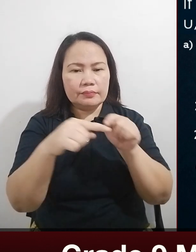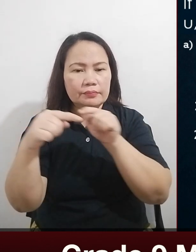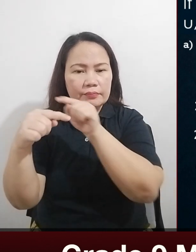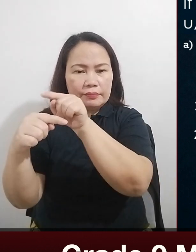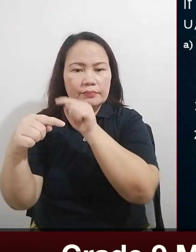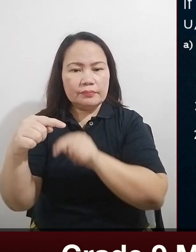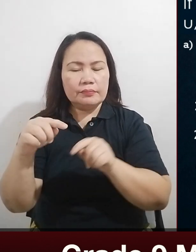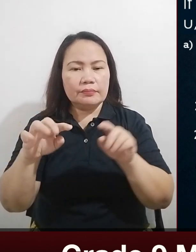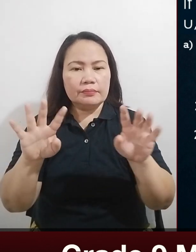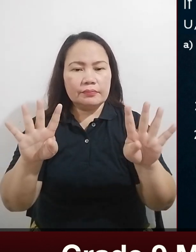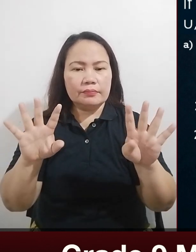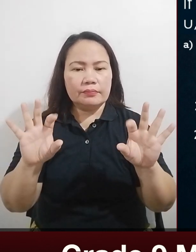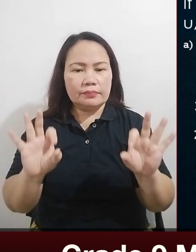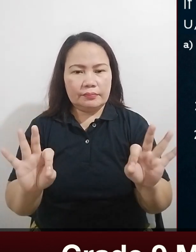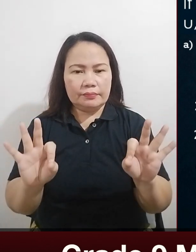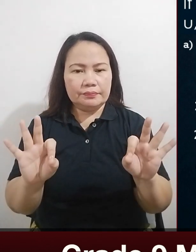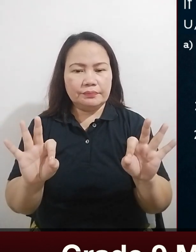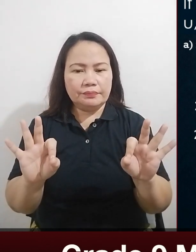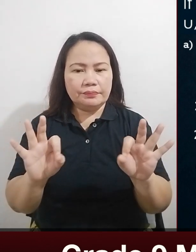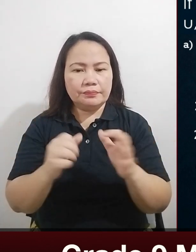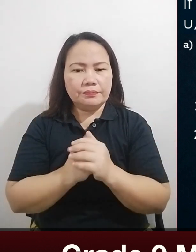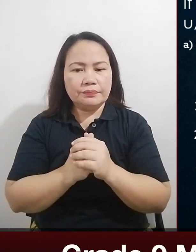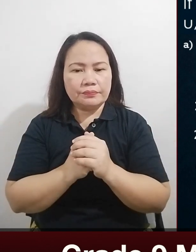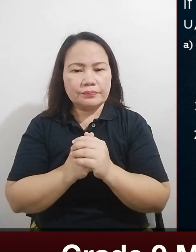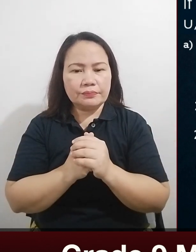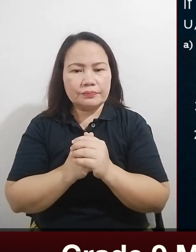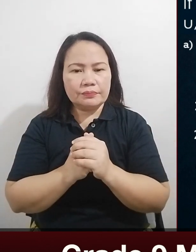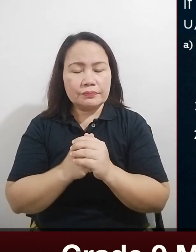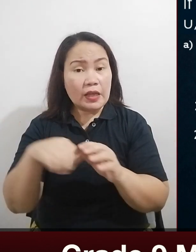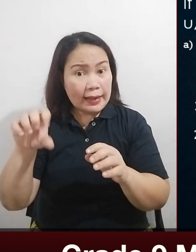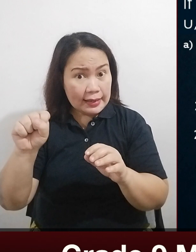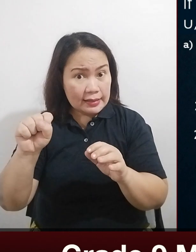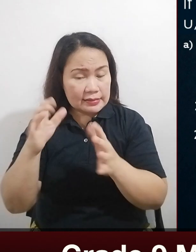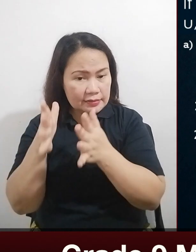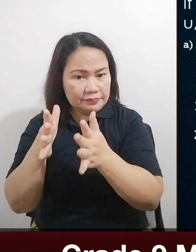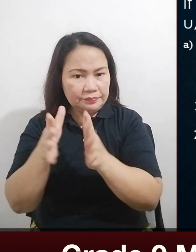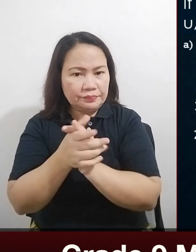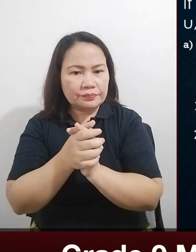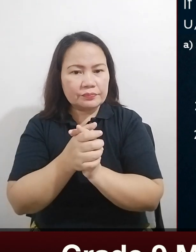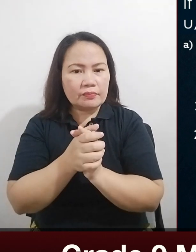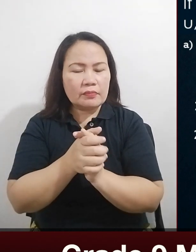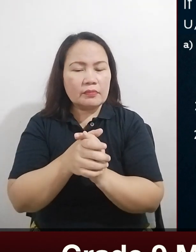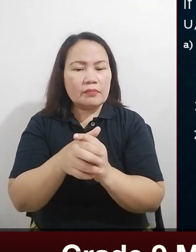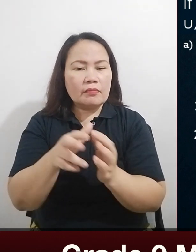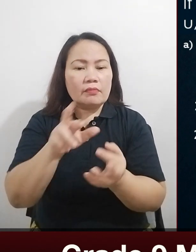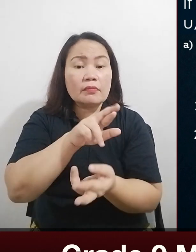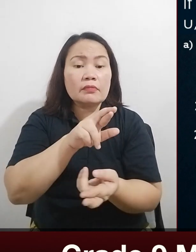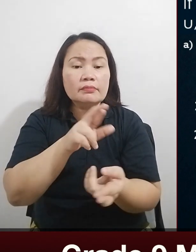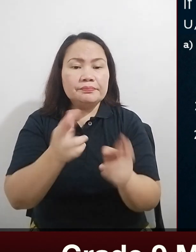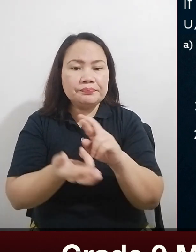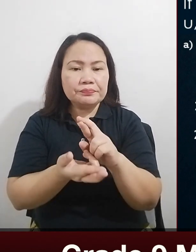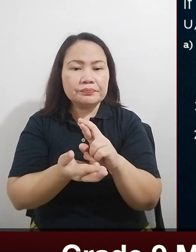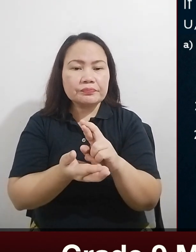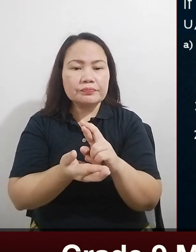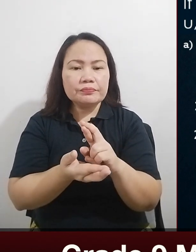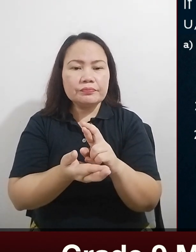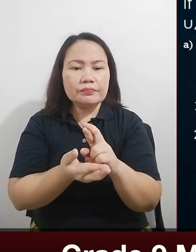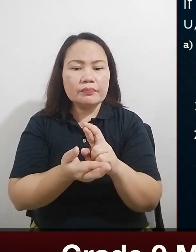by 4 over 9. So, 16 divided by 4 over 9. So, kapag dinivide natin